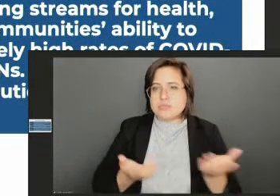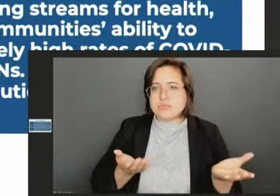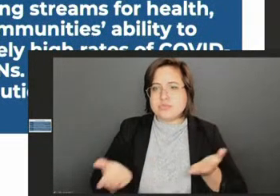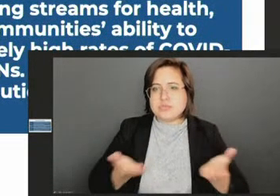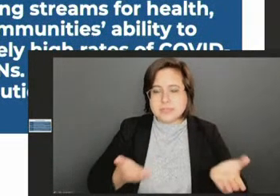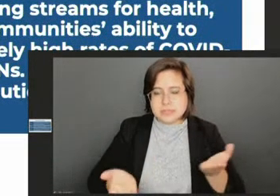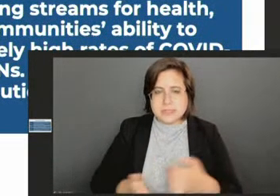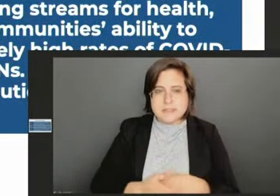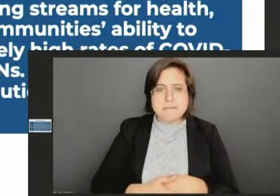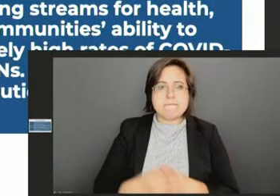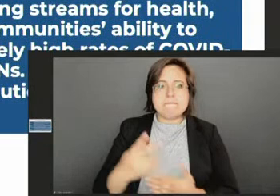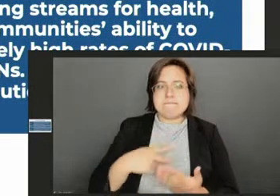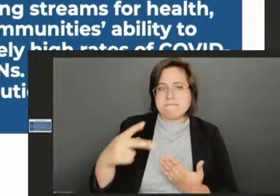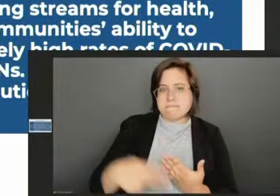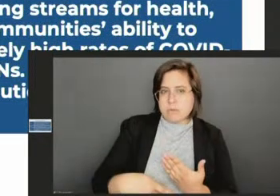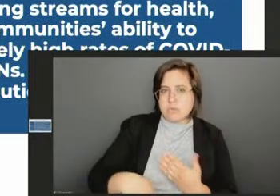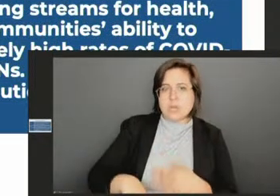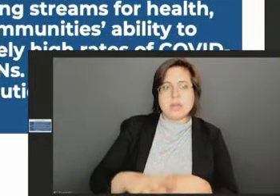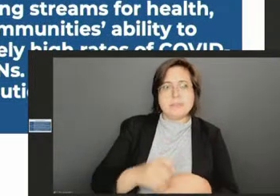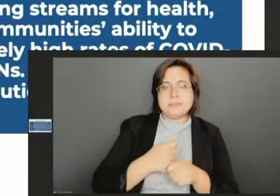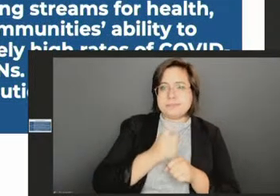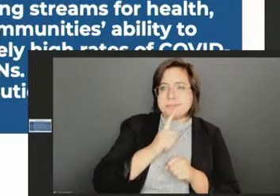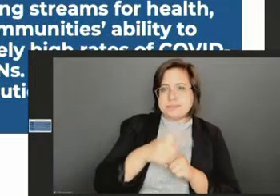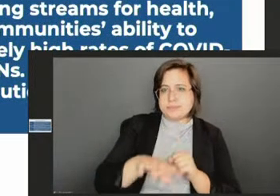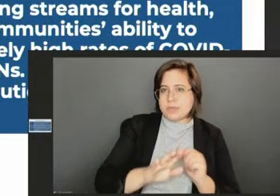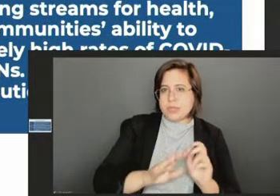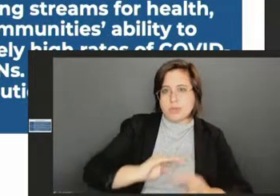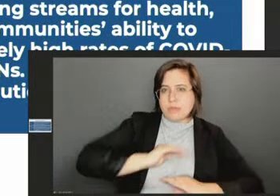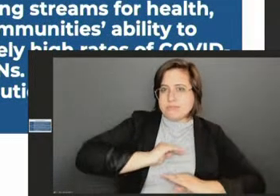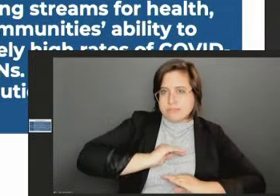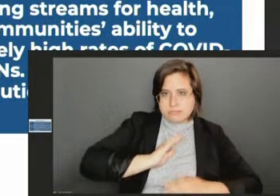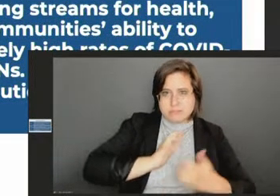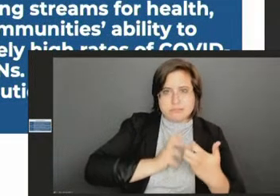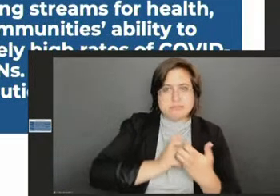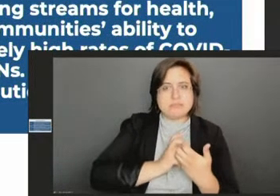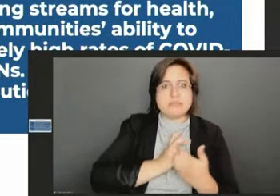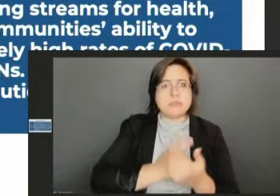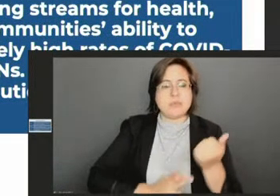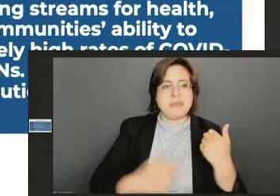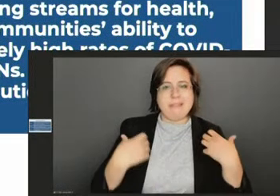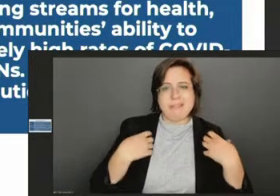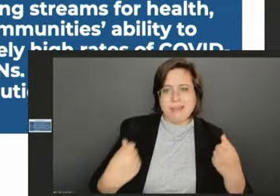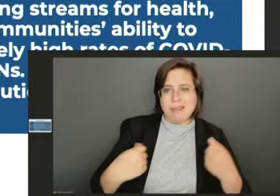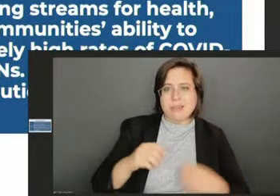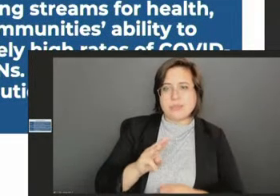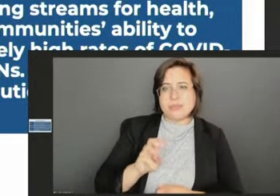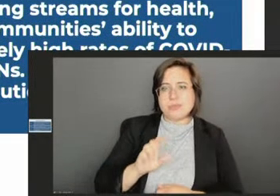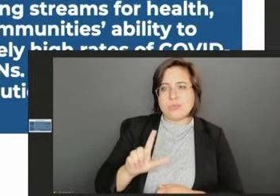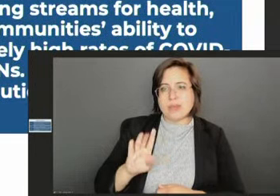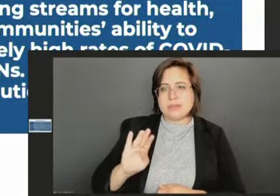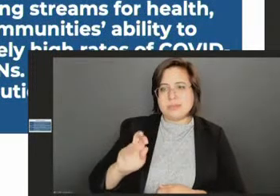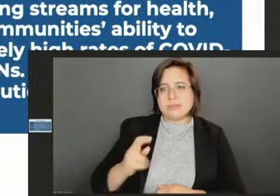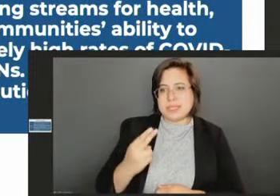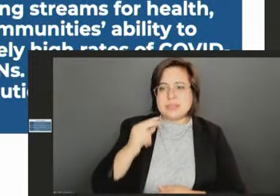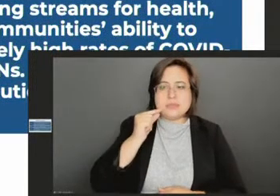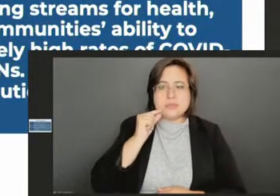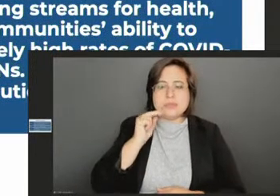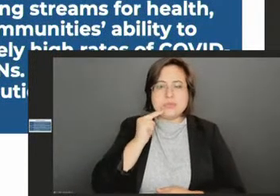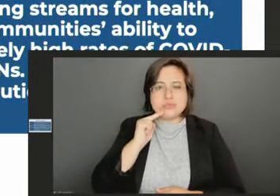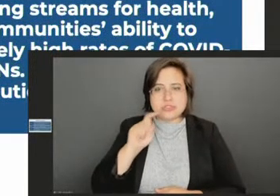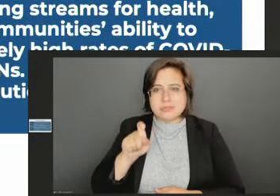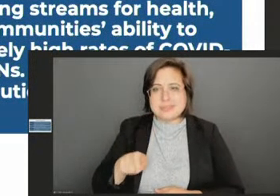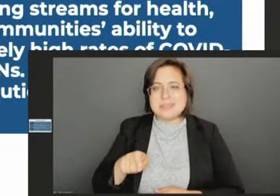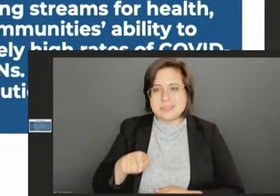services, programs to ensure that they're meeting both health, well-being, nutritional needs, right, to mitigate the impact